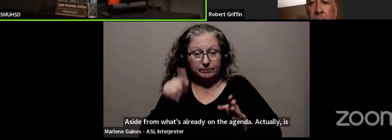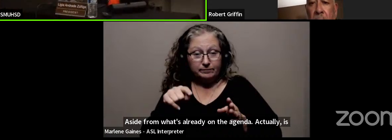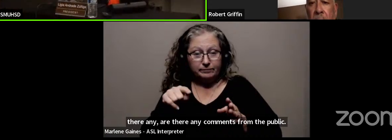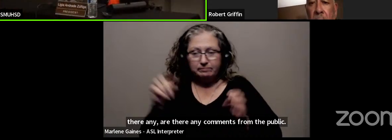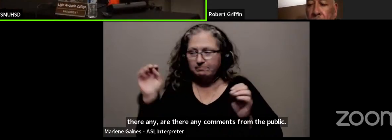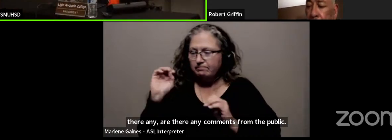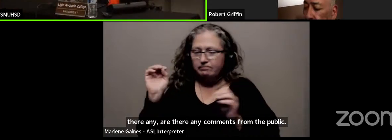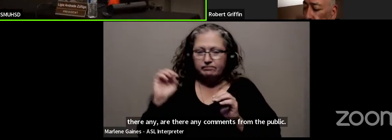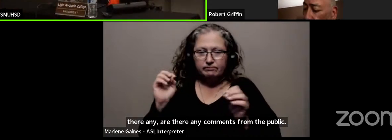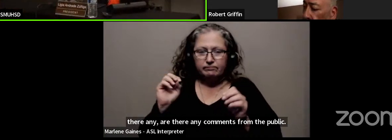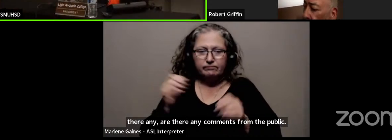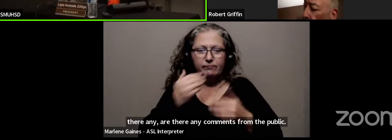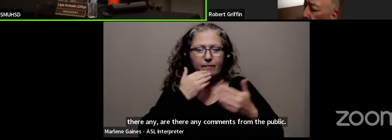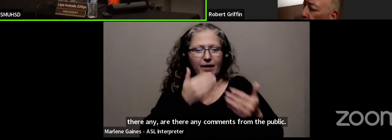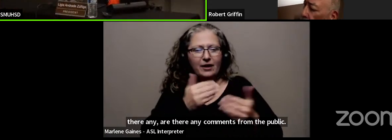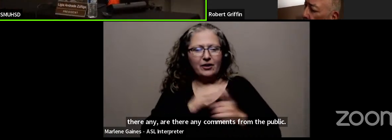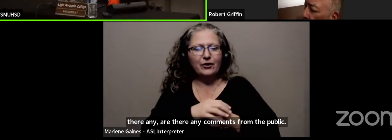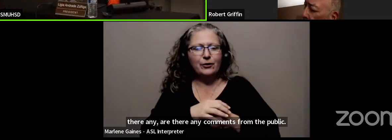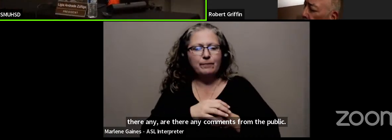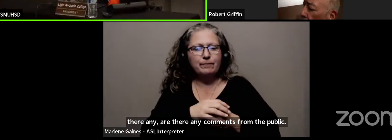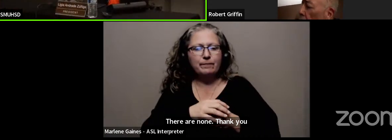are none. Thank you.